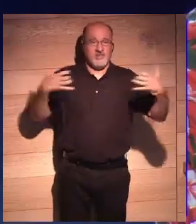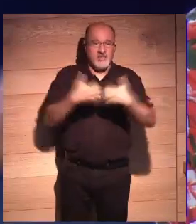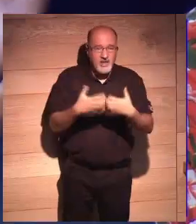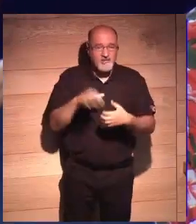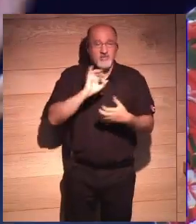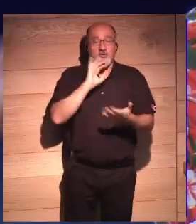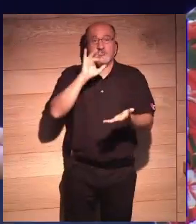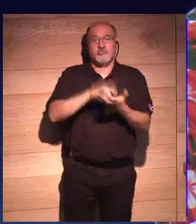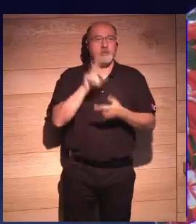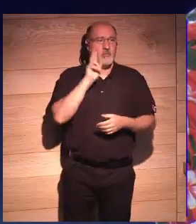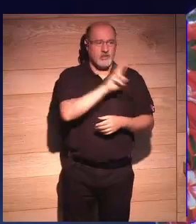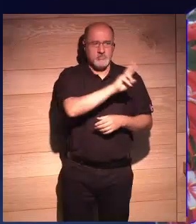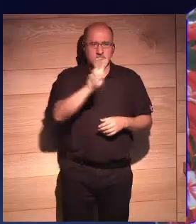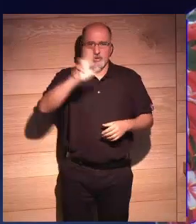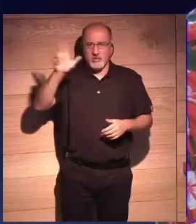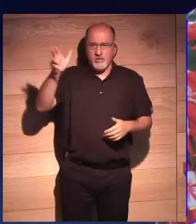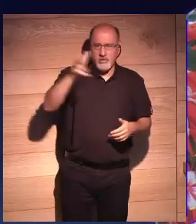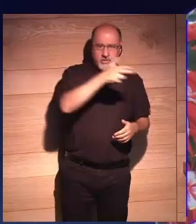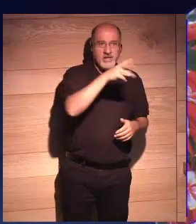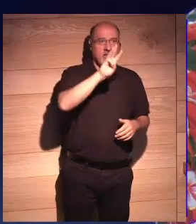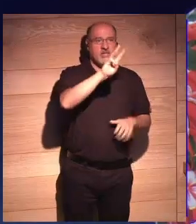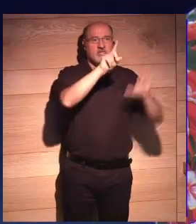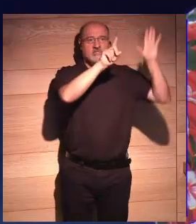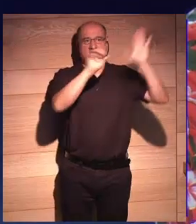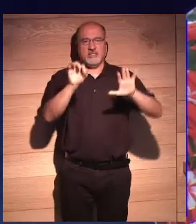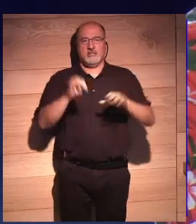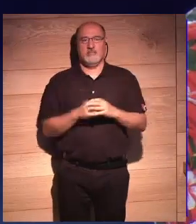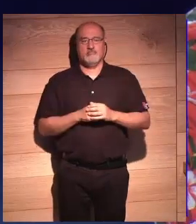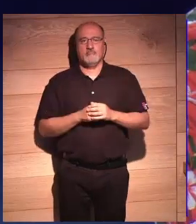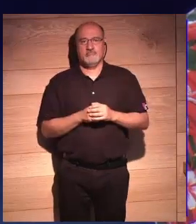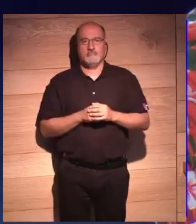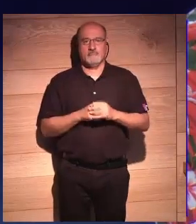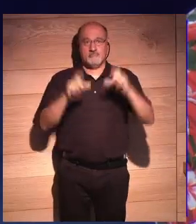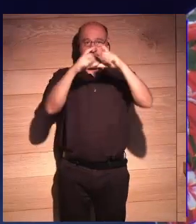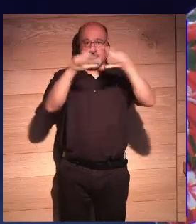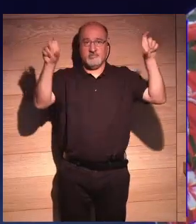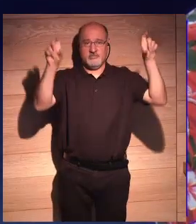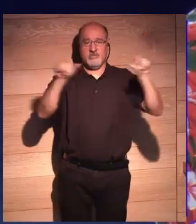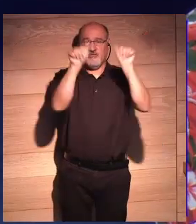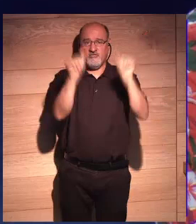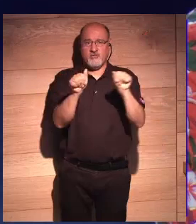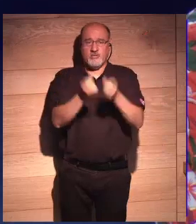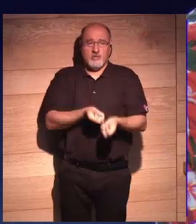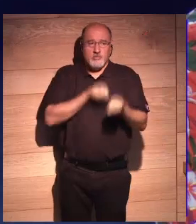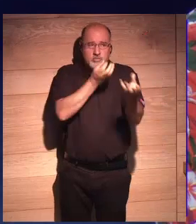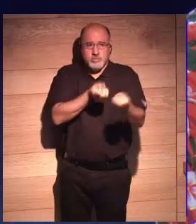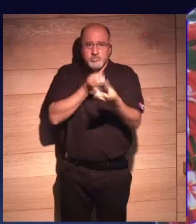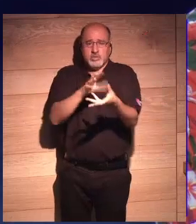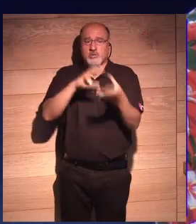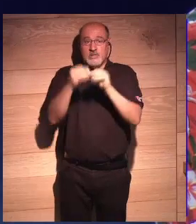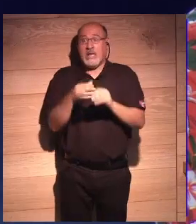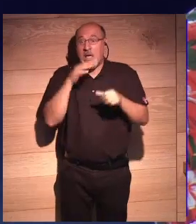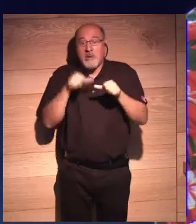crash or something, you could see the rest of the that piece of news. So it was a different way of